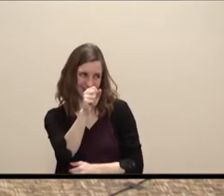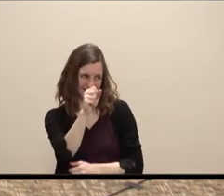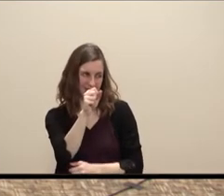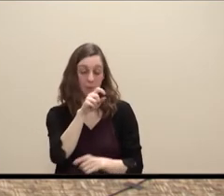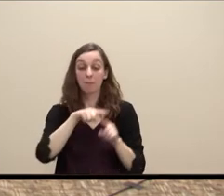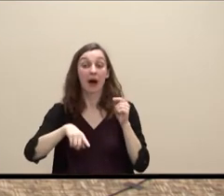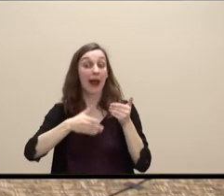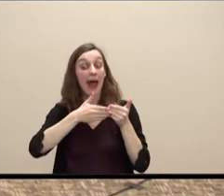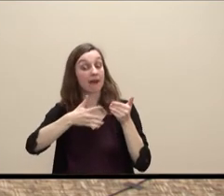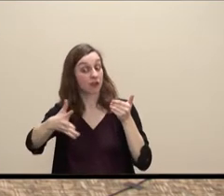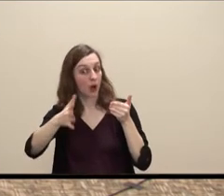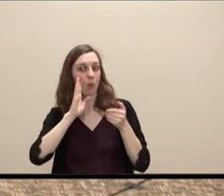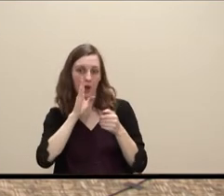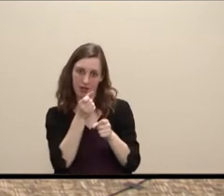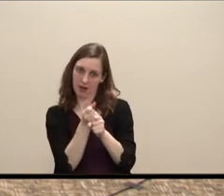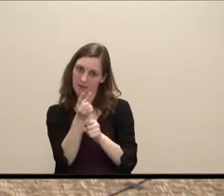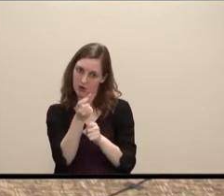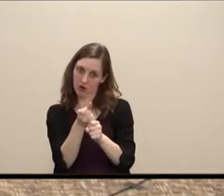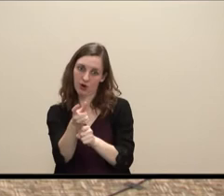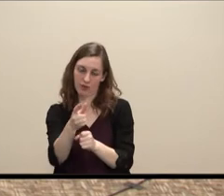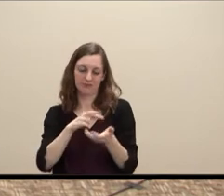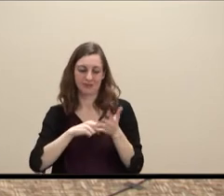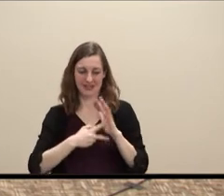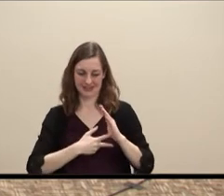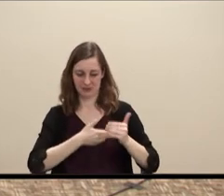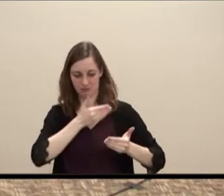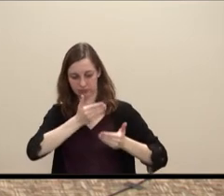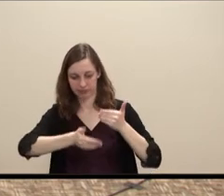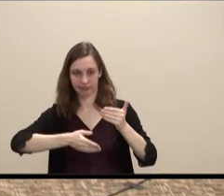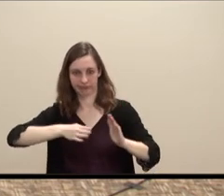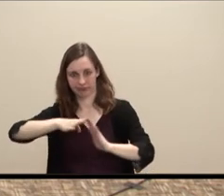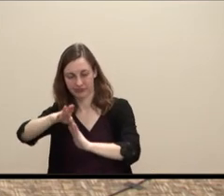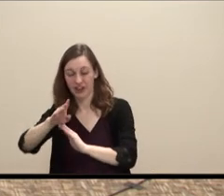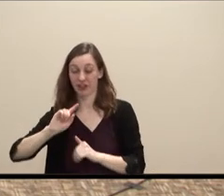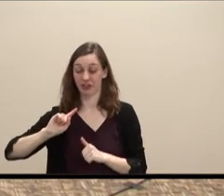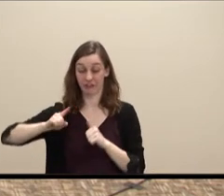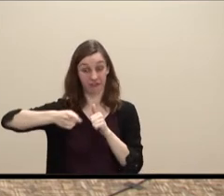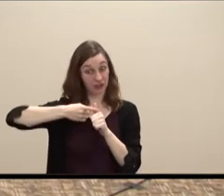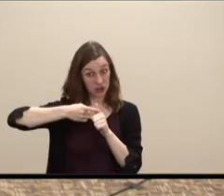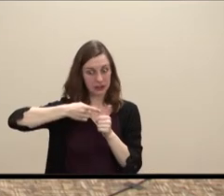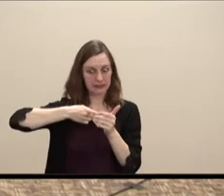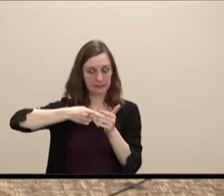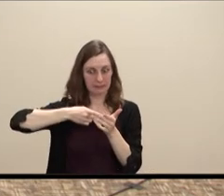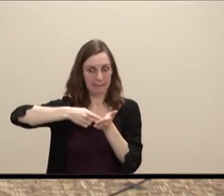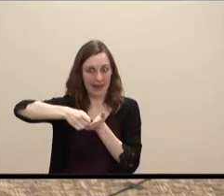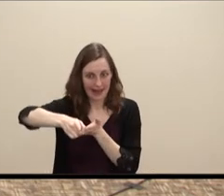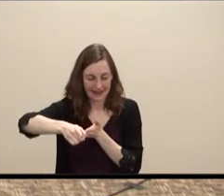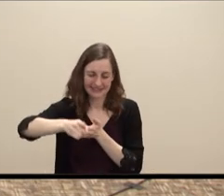after that, it'll be every year. We'll have also momentum on that, too. It's just the first payout takes a little while.